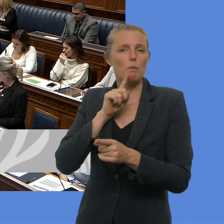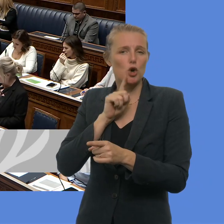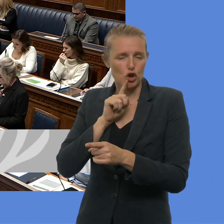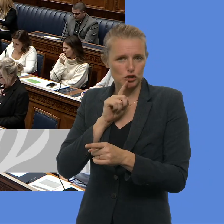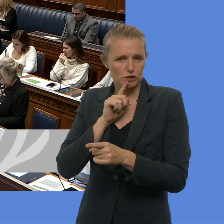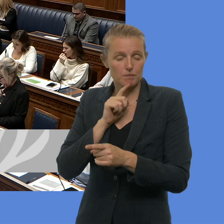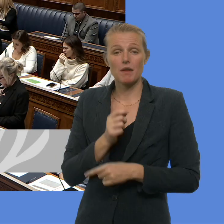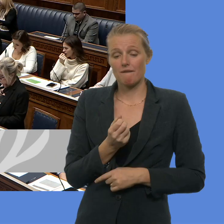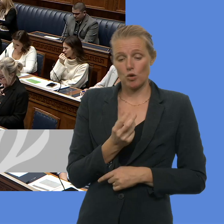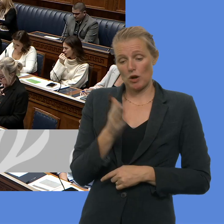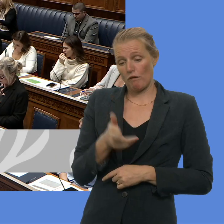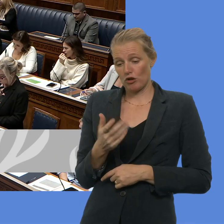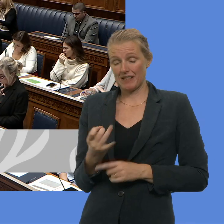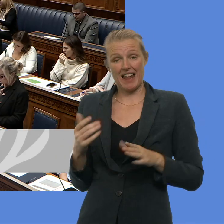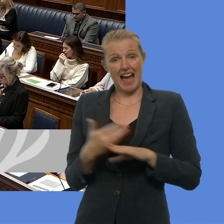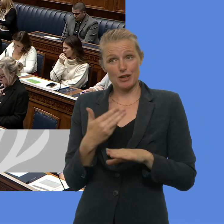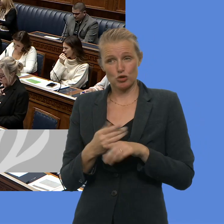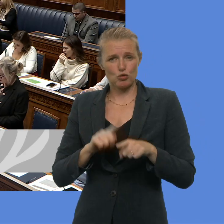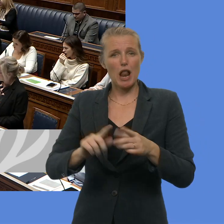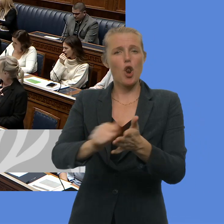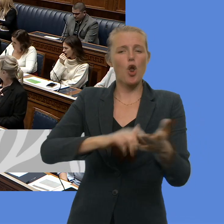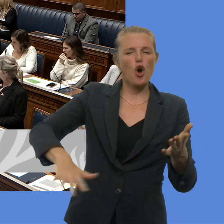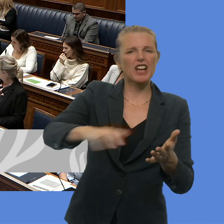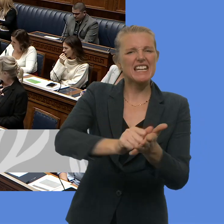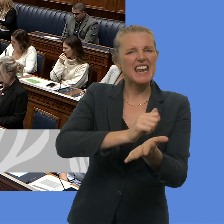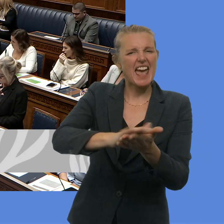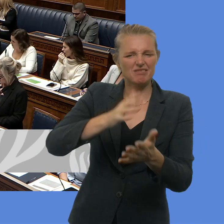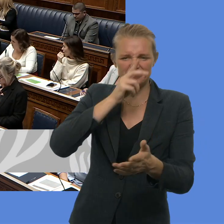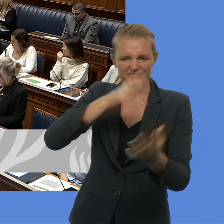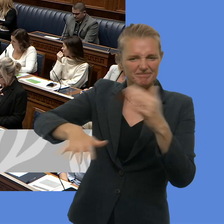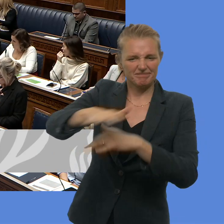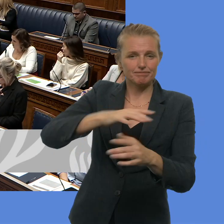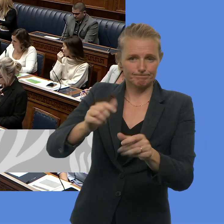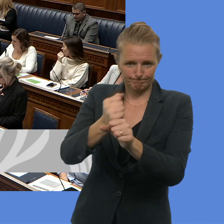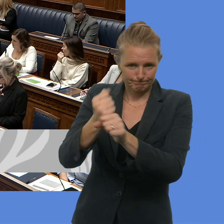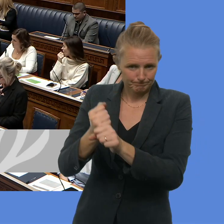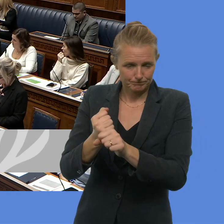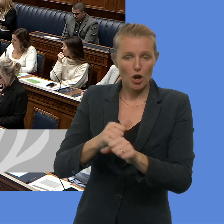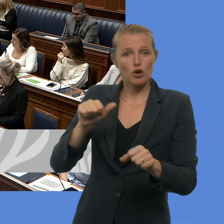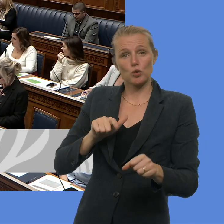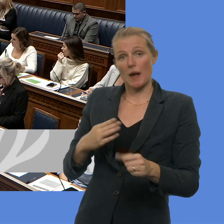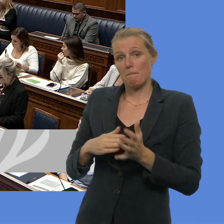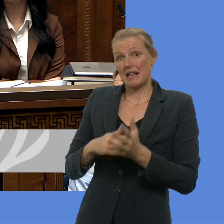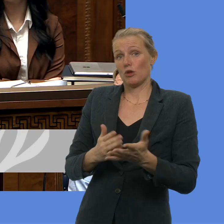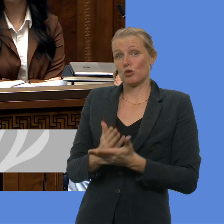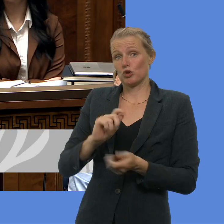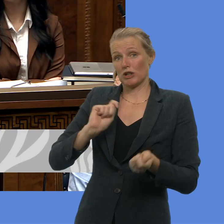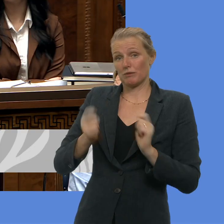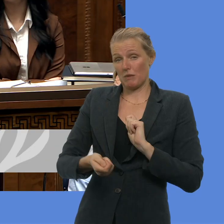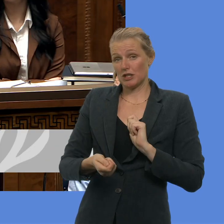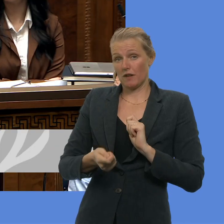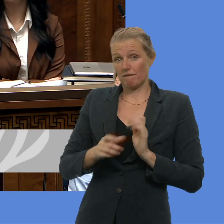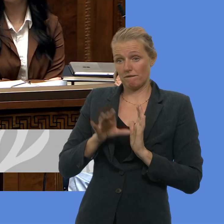of the 37 actions to protect and restore Lough Neagh, allocated £129 million through the Transformation Fund to reform